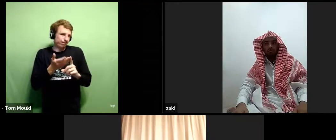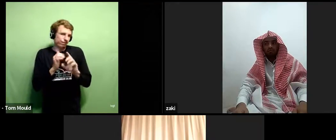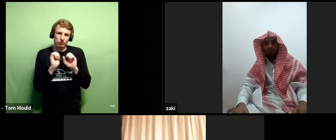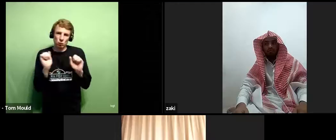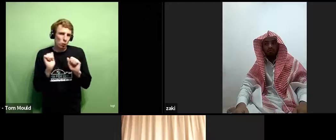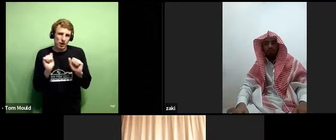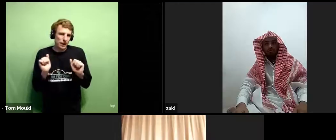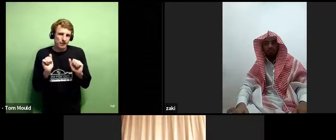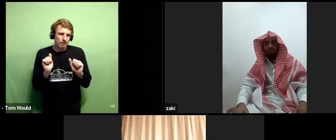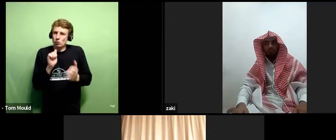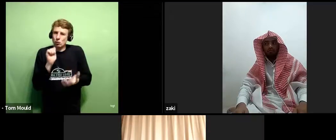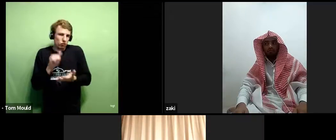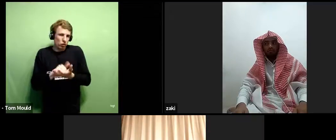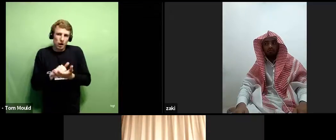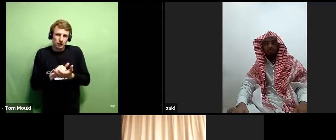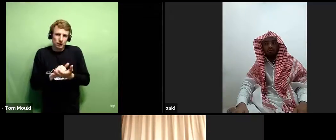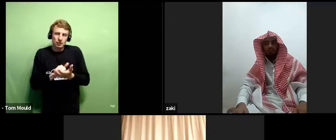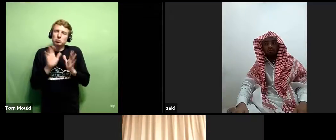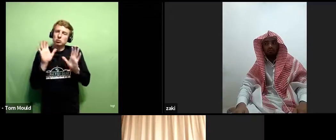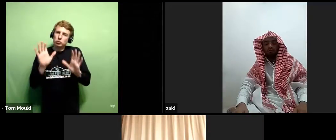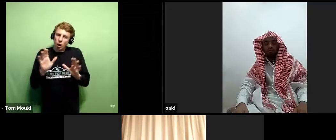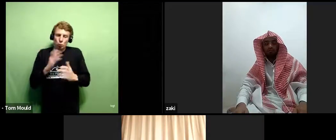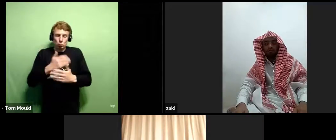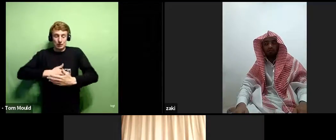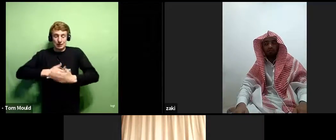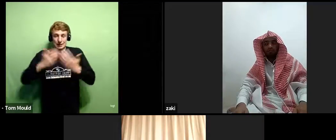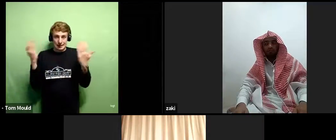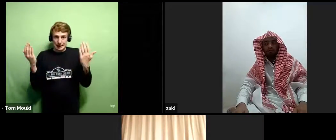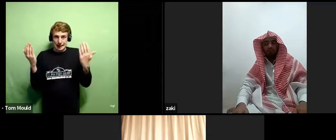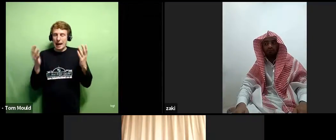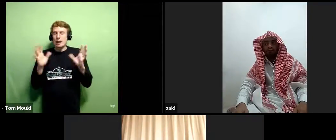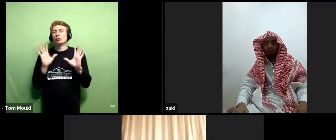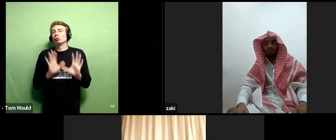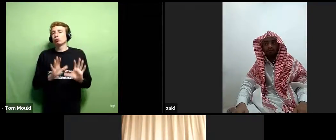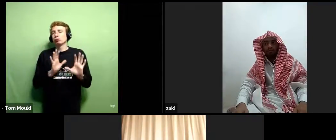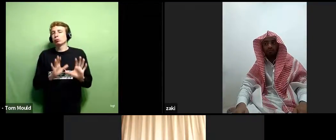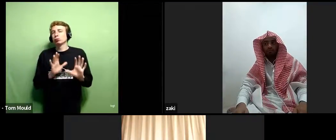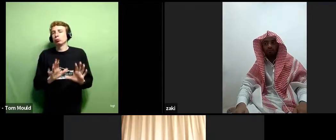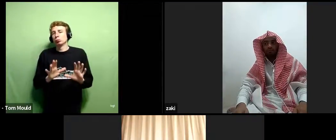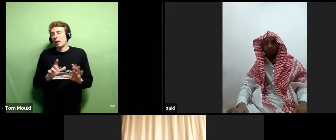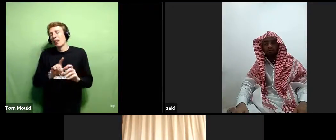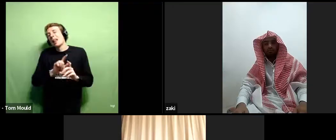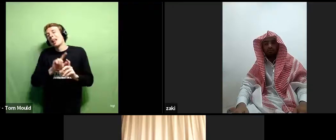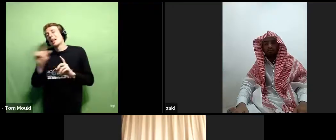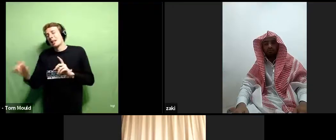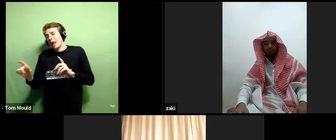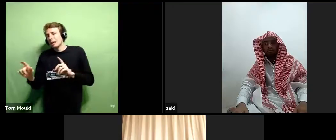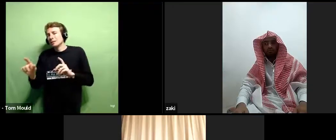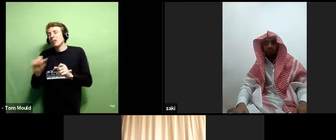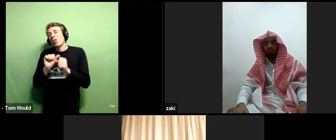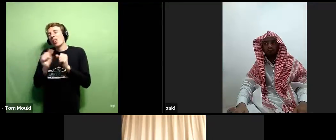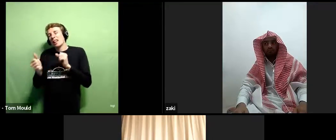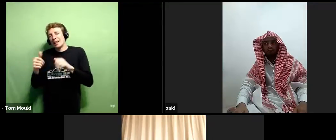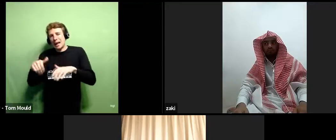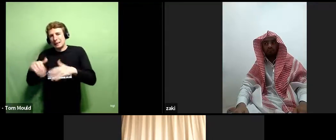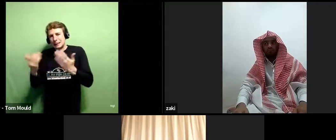day, they don't fast that day, and they must make up that day from the other days, because the intention is